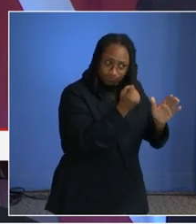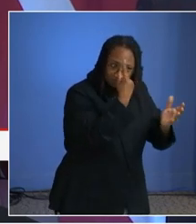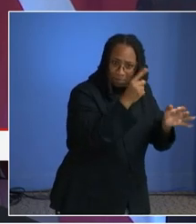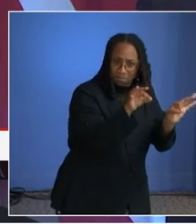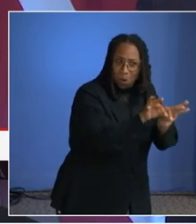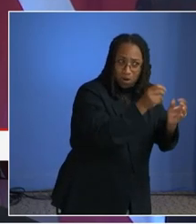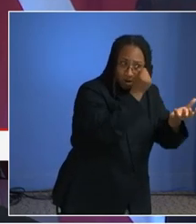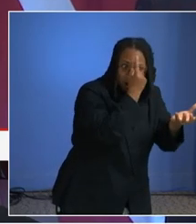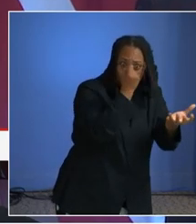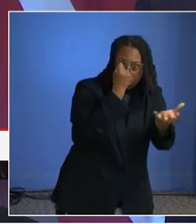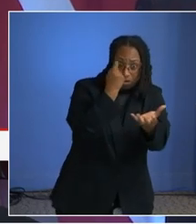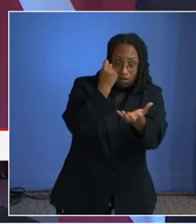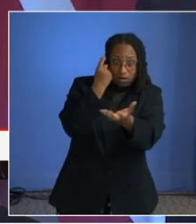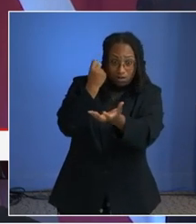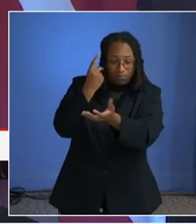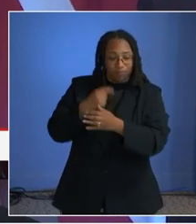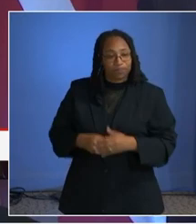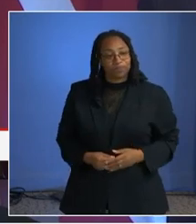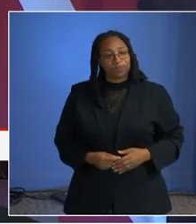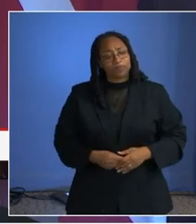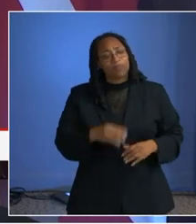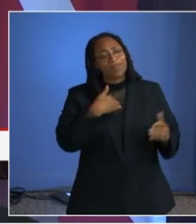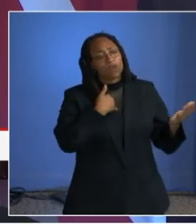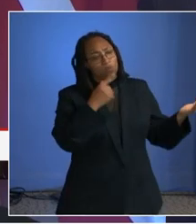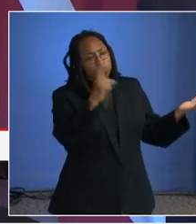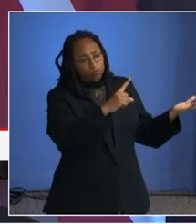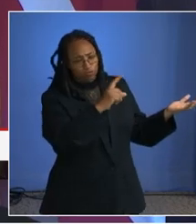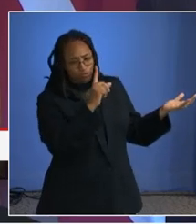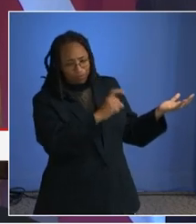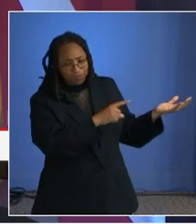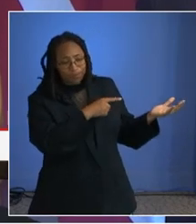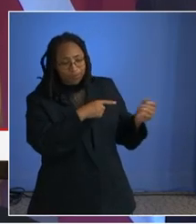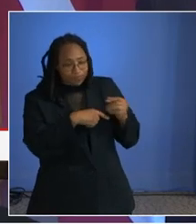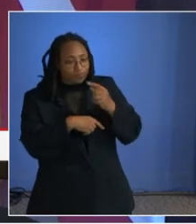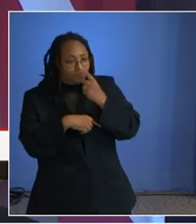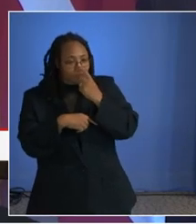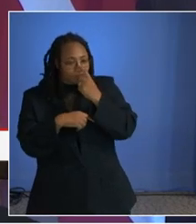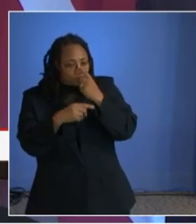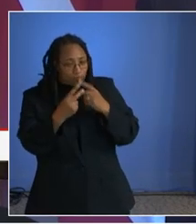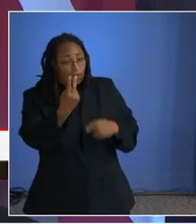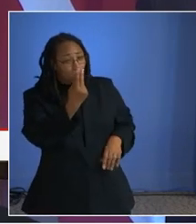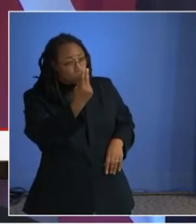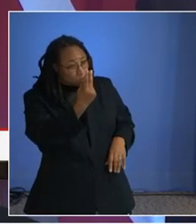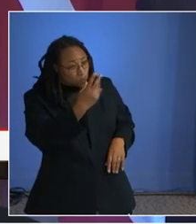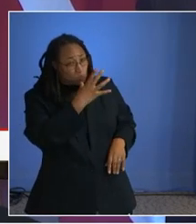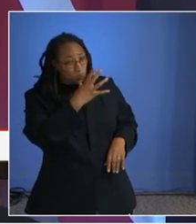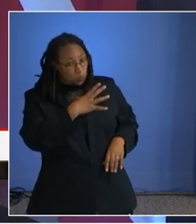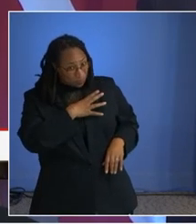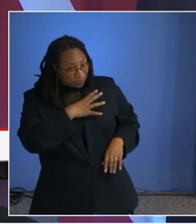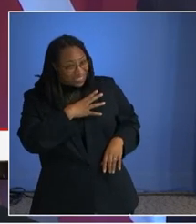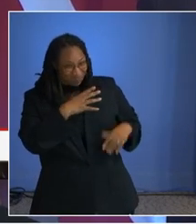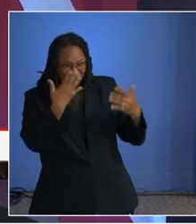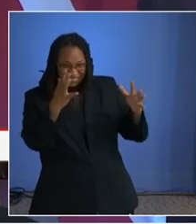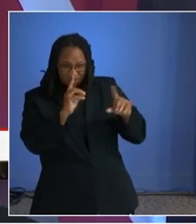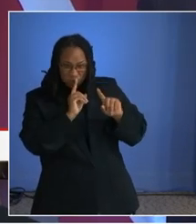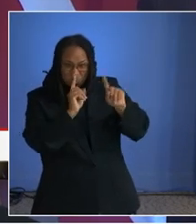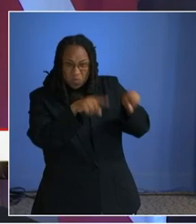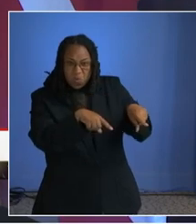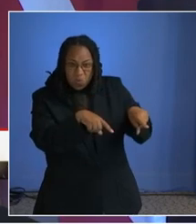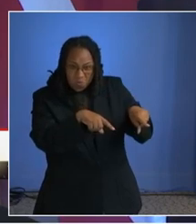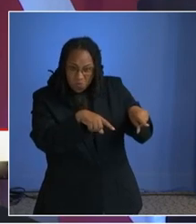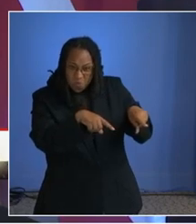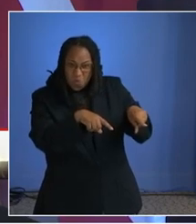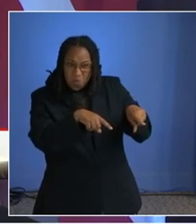been a settlement reached with either of the two women who came forward about that? No. Thank you. Can I have just one final? Sure. Do you think